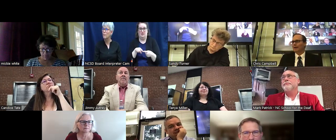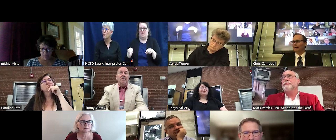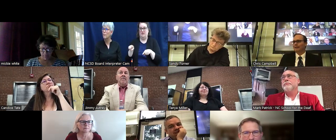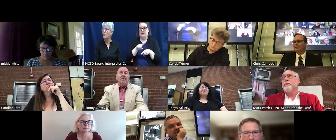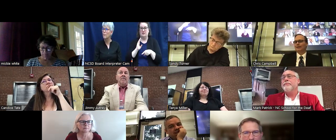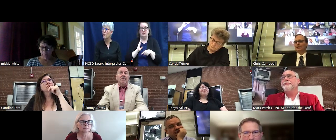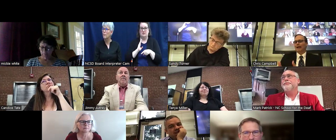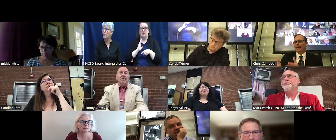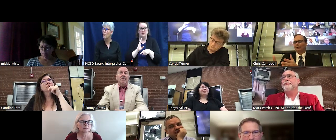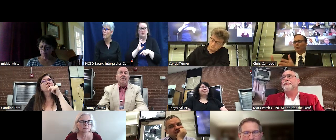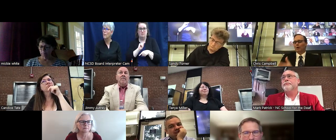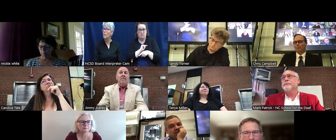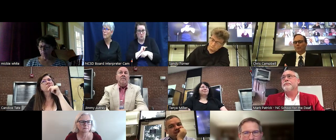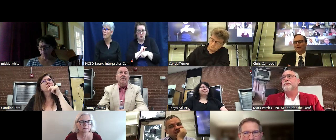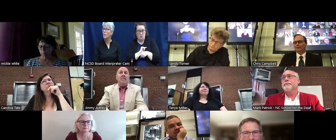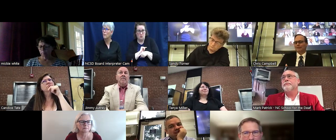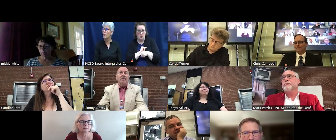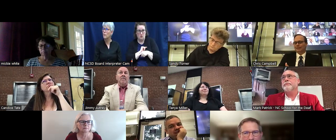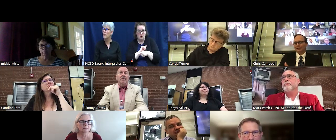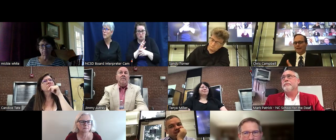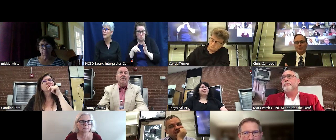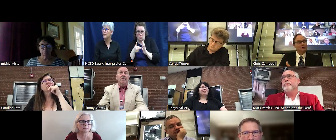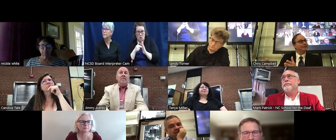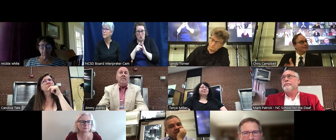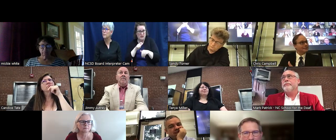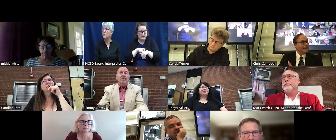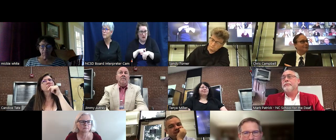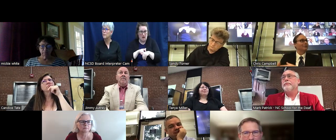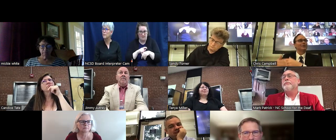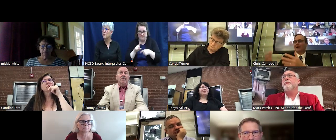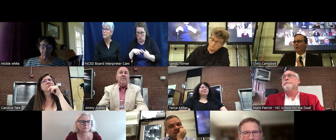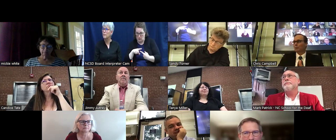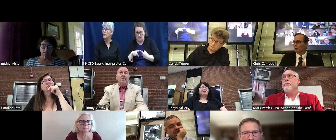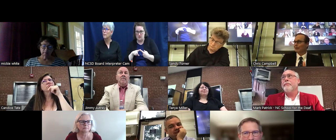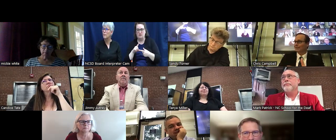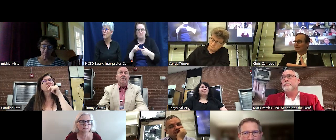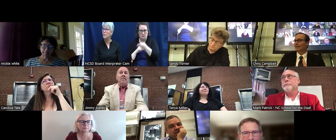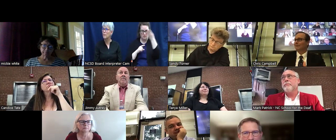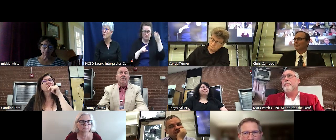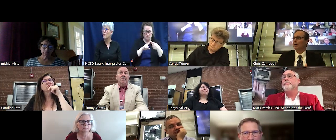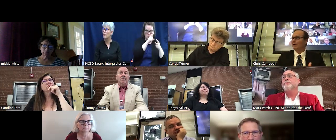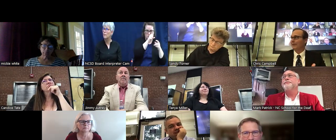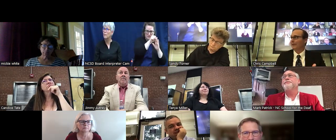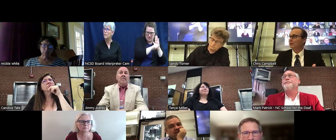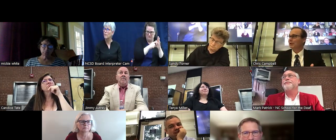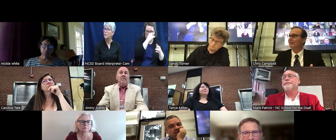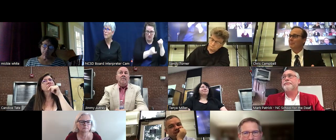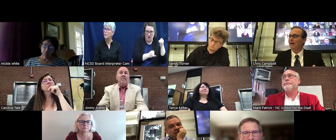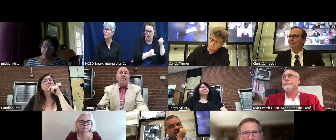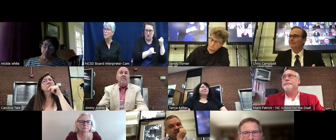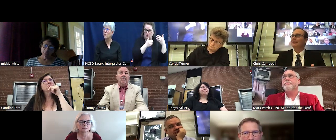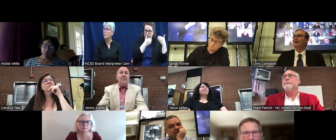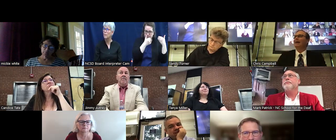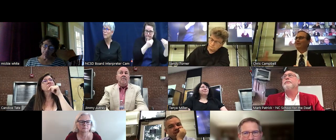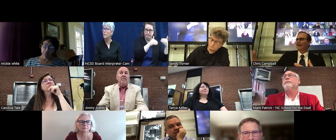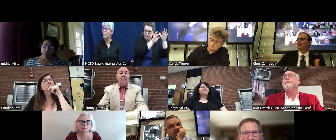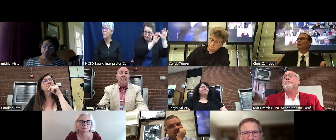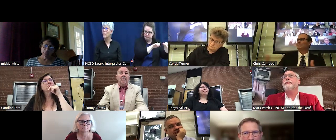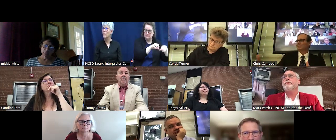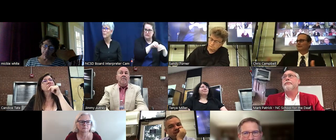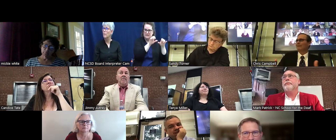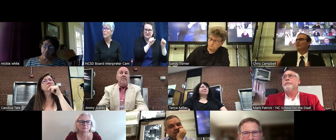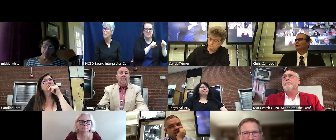weigh in, and at what point does it then go to the state for the final processing, if you will, and the pushing of the button? And